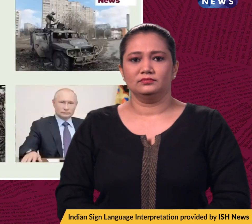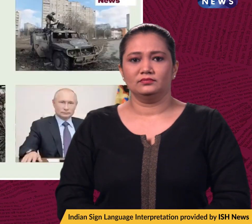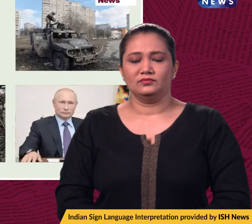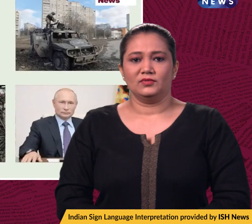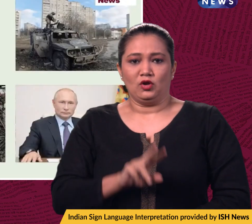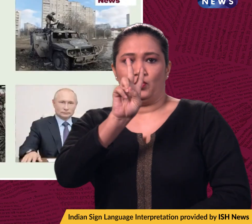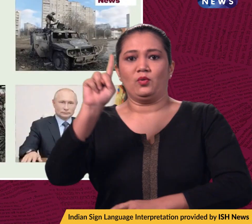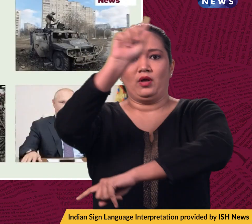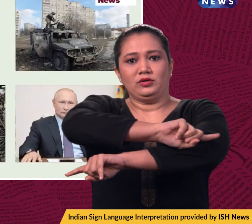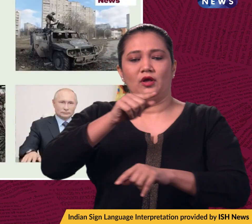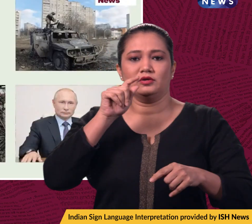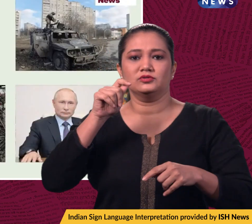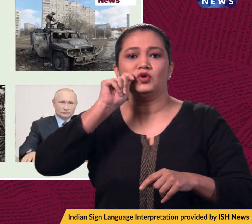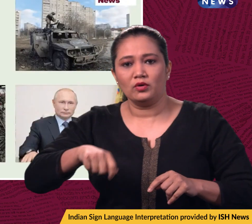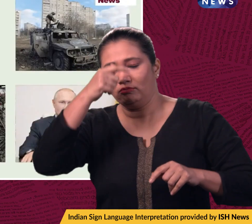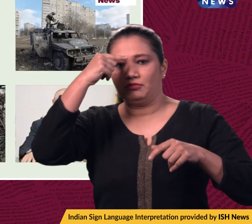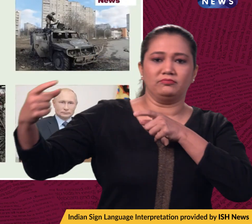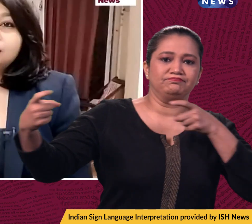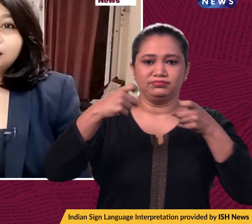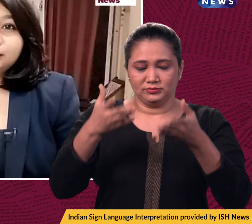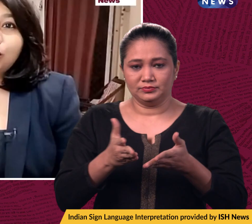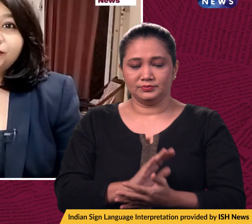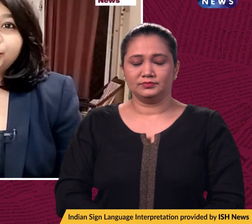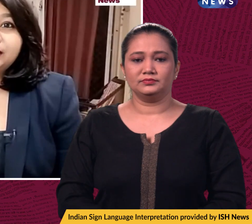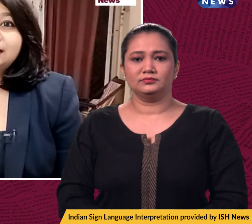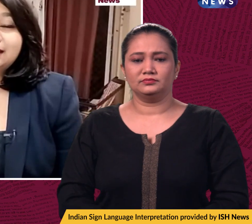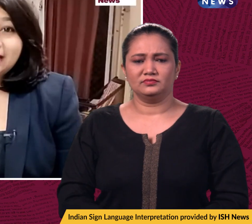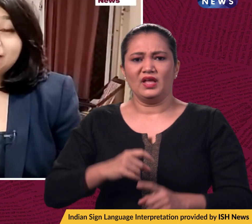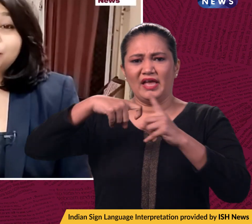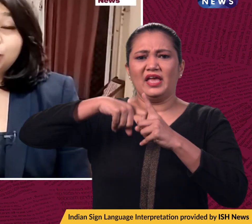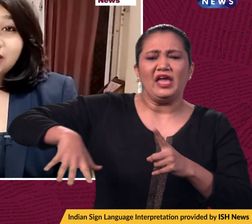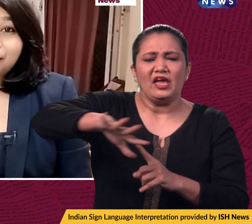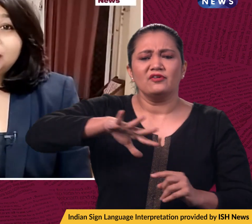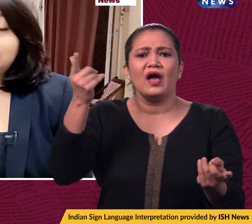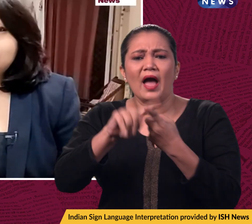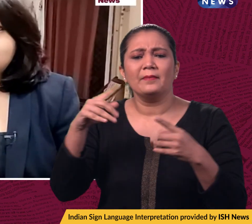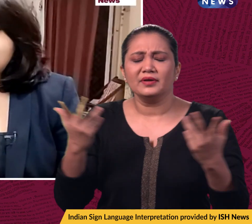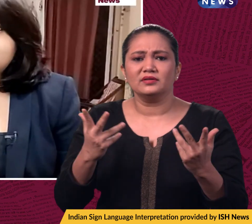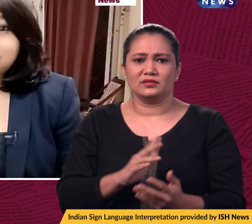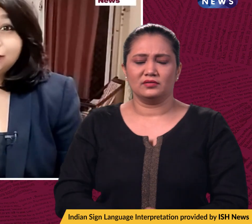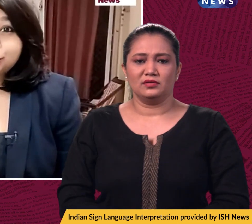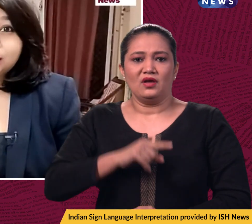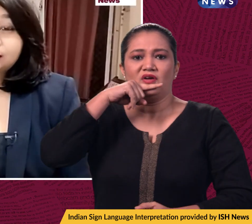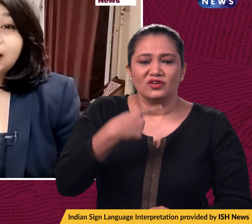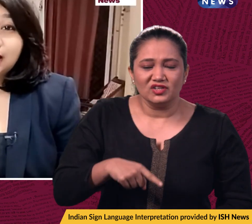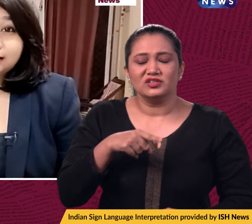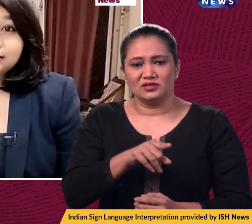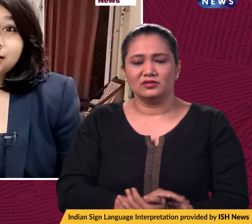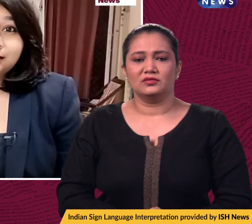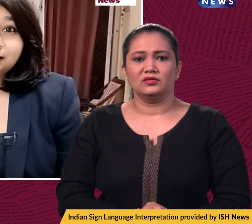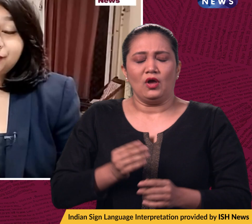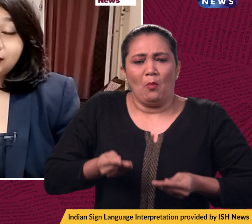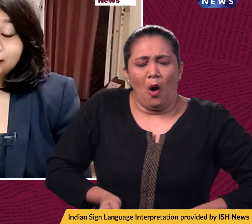day 21 of Ukraine crisis. Starting off with Kyiv and what's happening in and around Kyiv, Russia